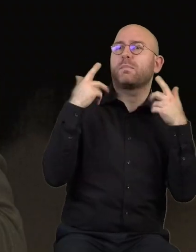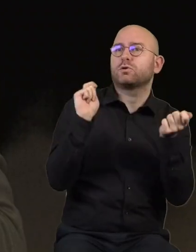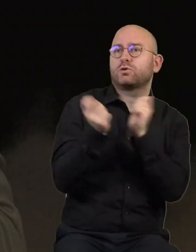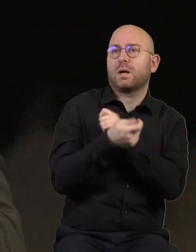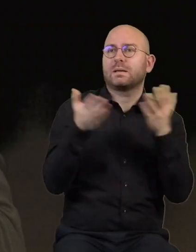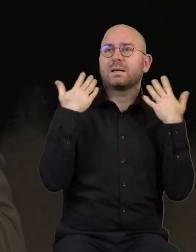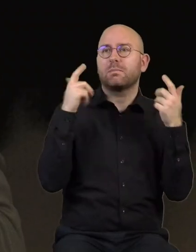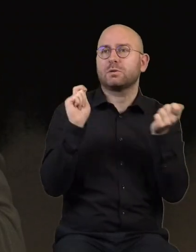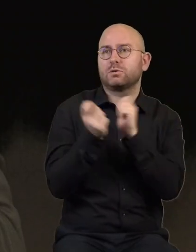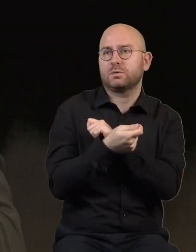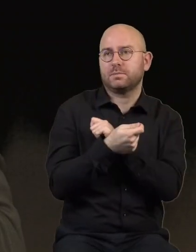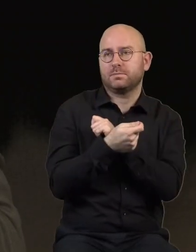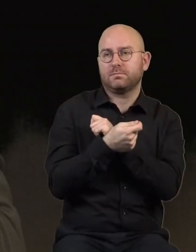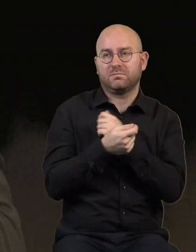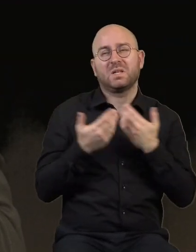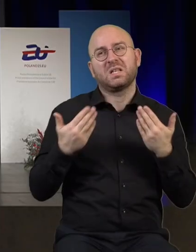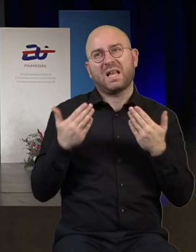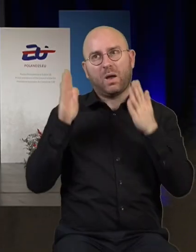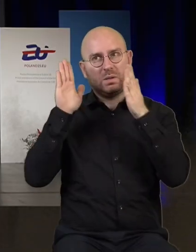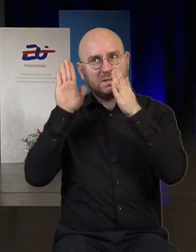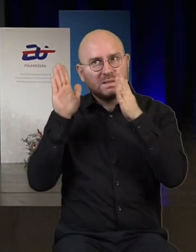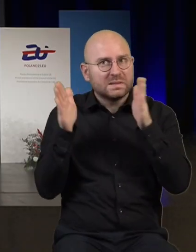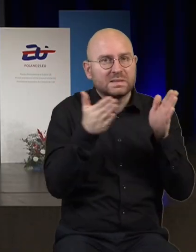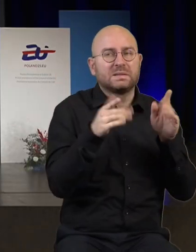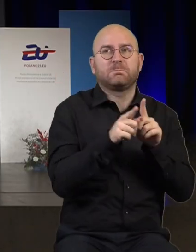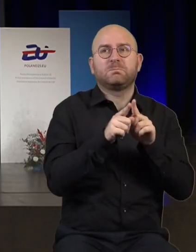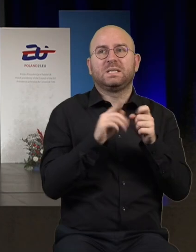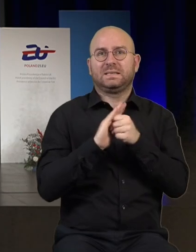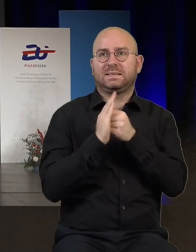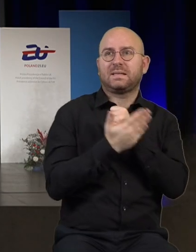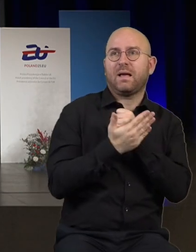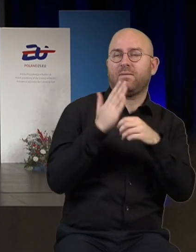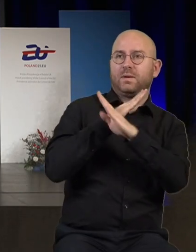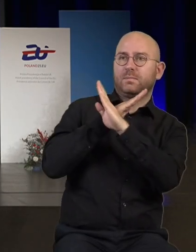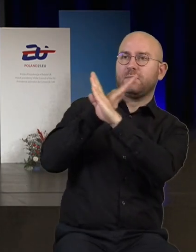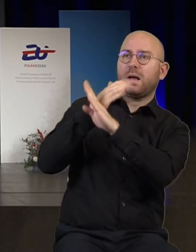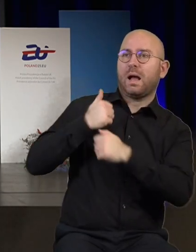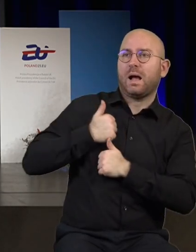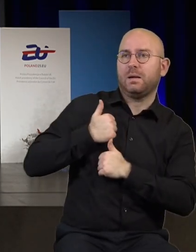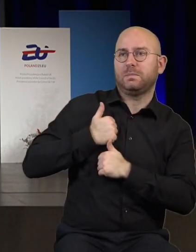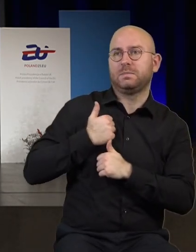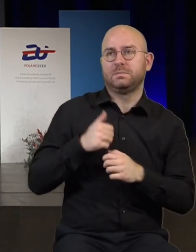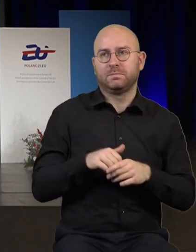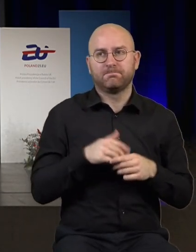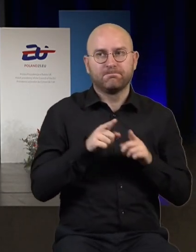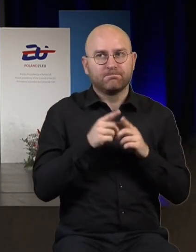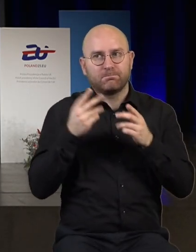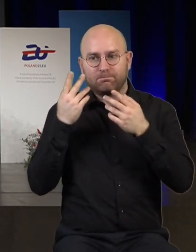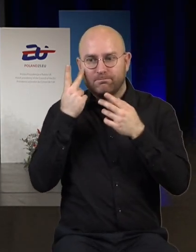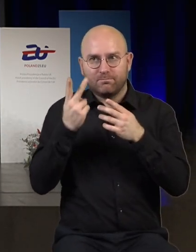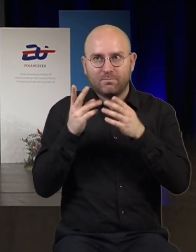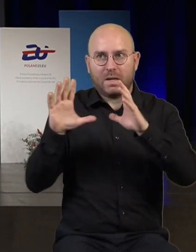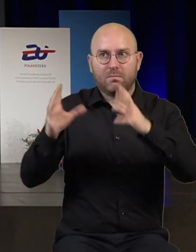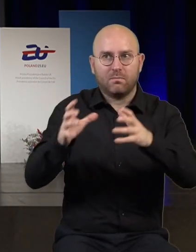our planning on that basis, which is a mistake. You need to really concentrate on this broader integrated approach to the